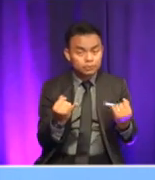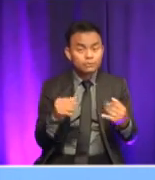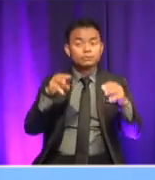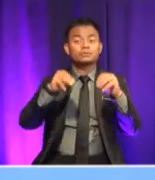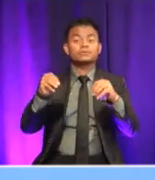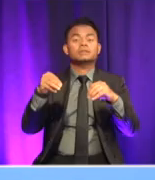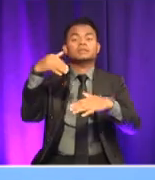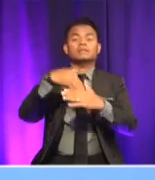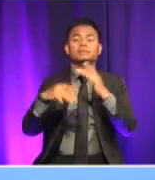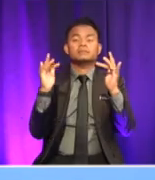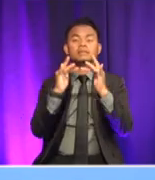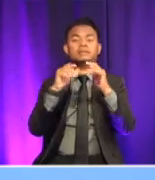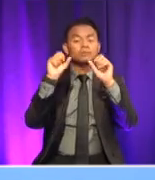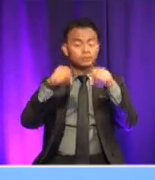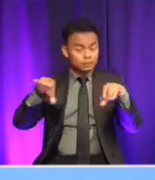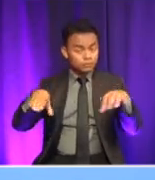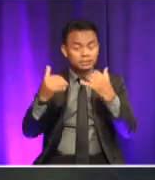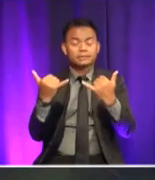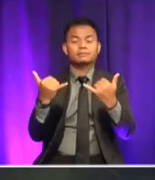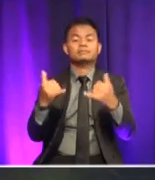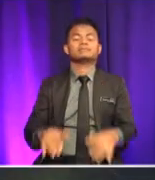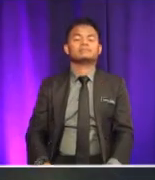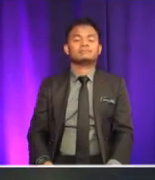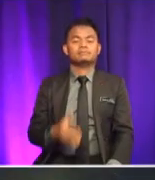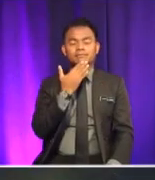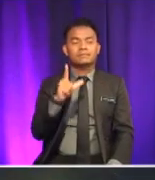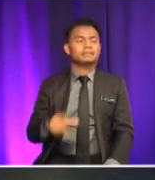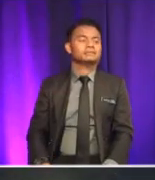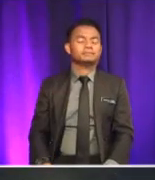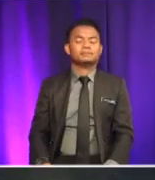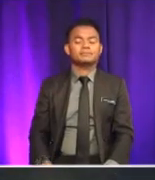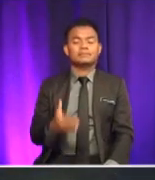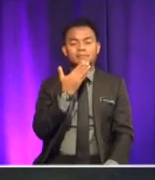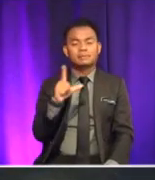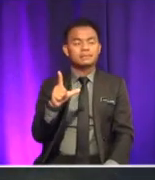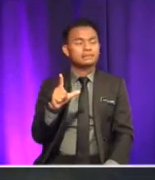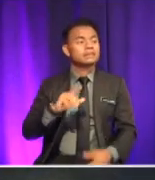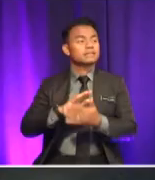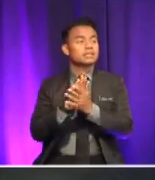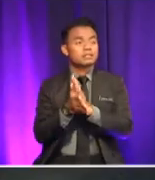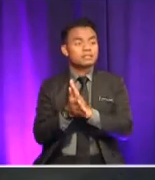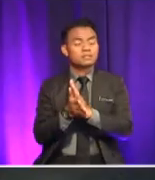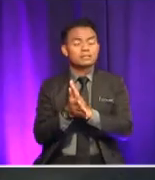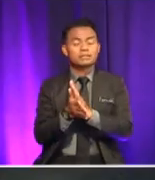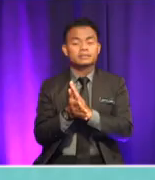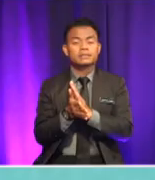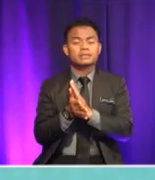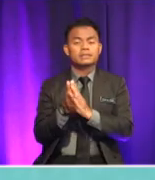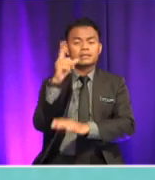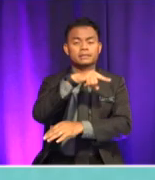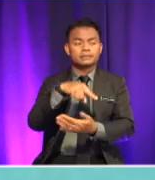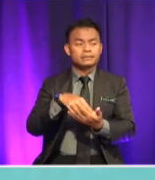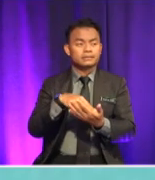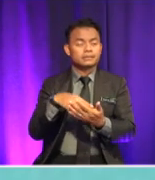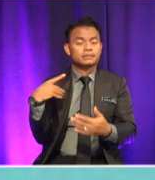Google Meets. Can we do that? Yes, definitely. All right, go ahead, Ms. Hanin. Okay, so, students, now we are